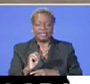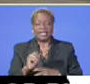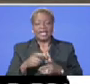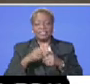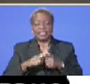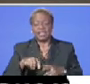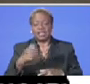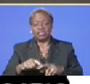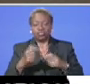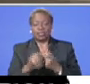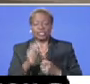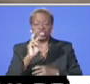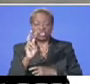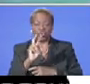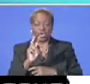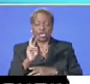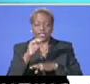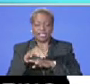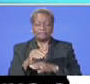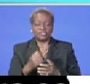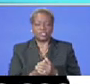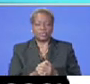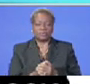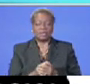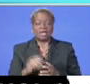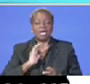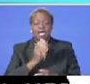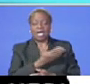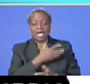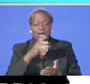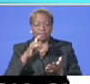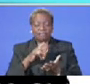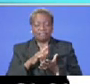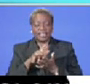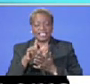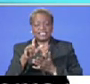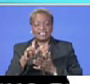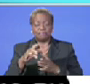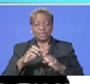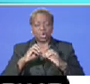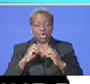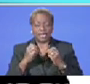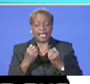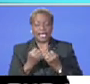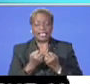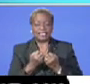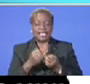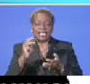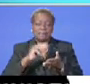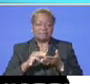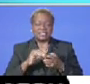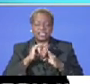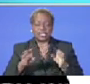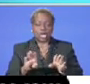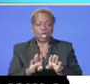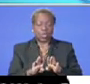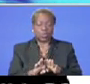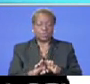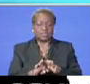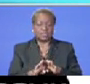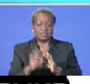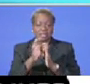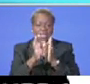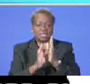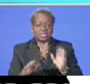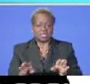at 2 p.m. Our flights are already organized. The manifest is closed. Those who